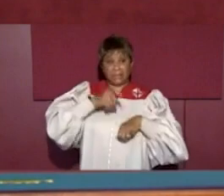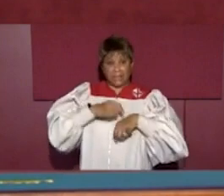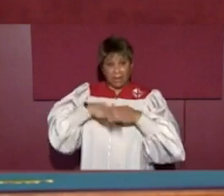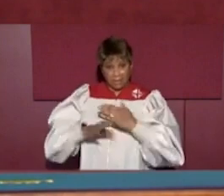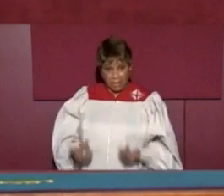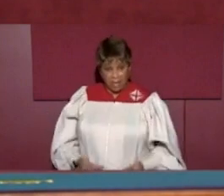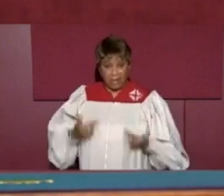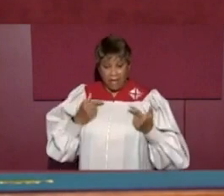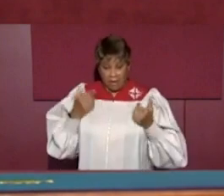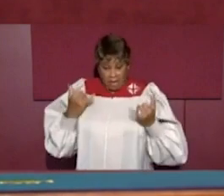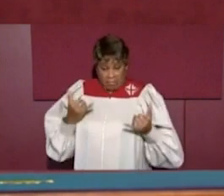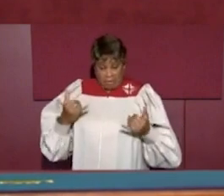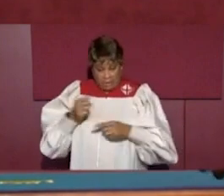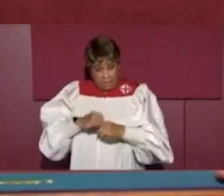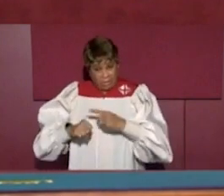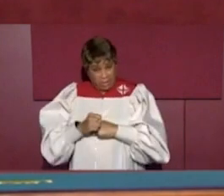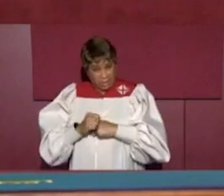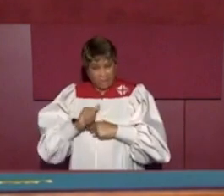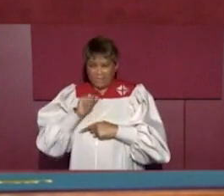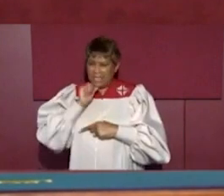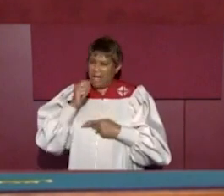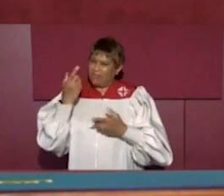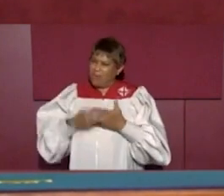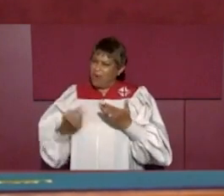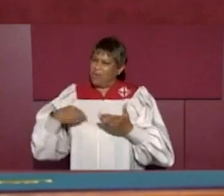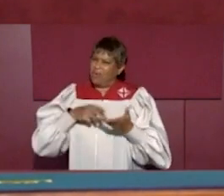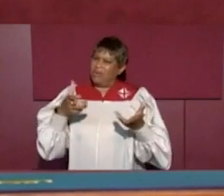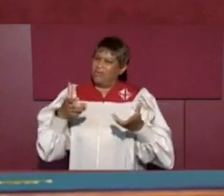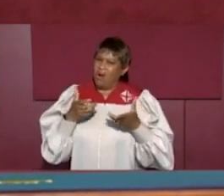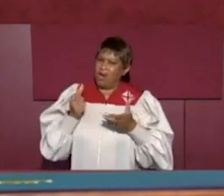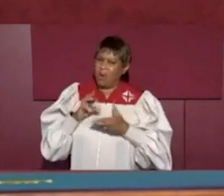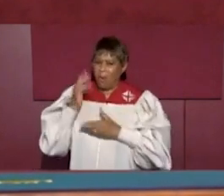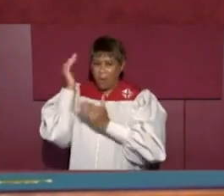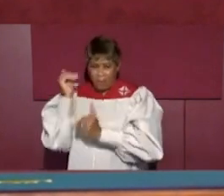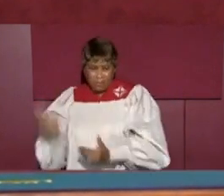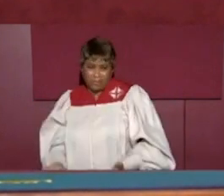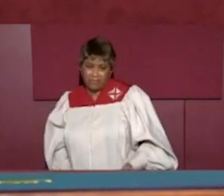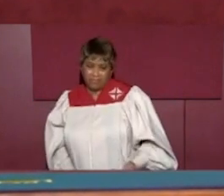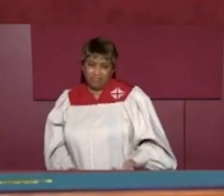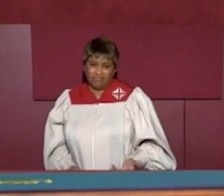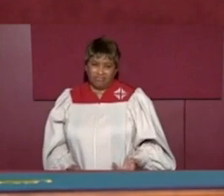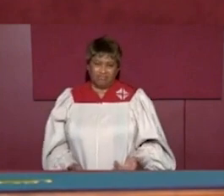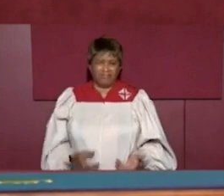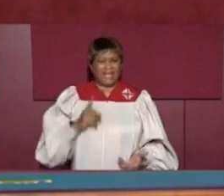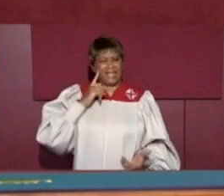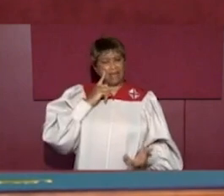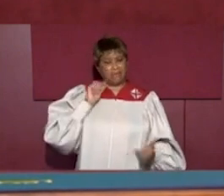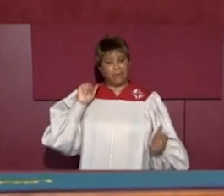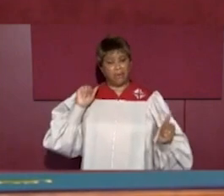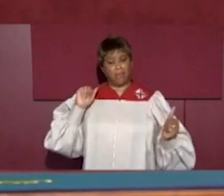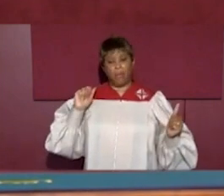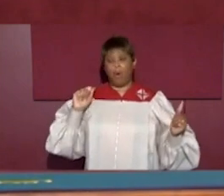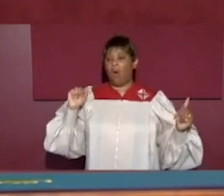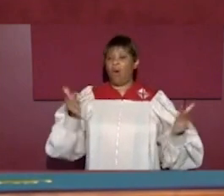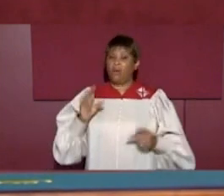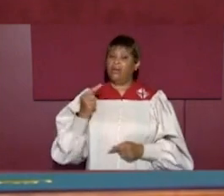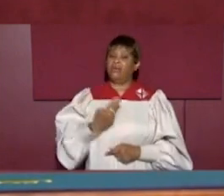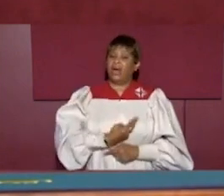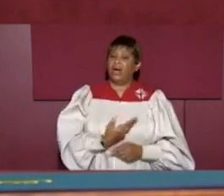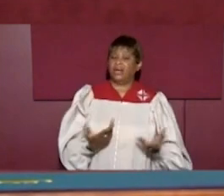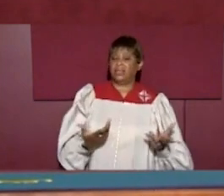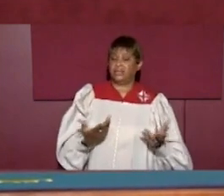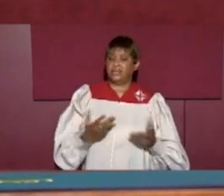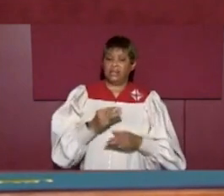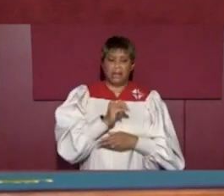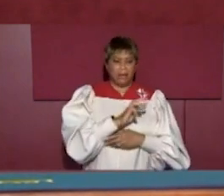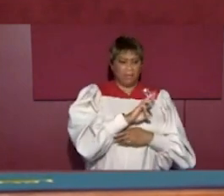our present situation is just not what we wanted it to be. It's not what we hoped it would be. You know, I think for all of us, somewhere in between